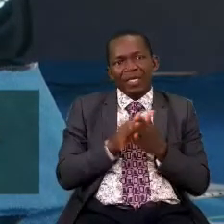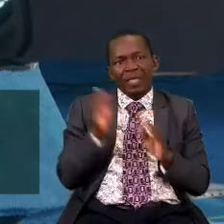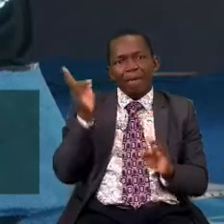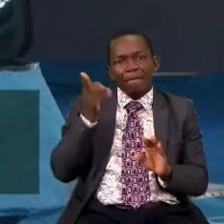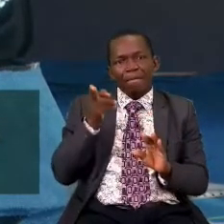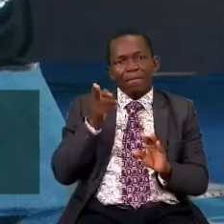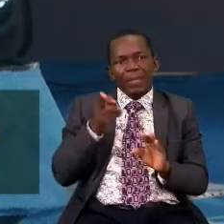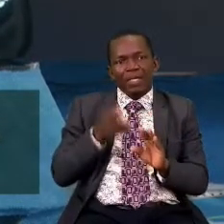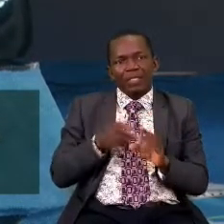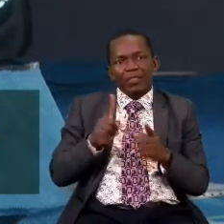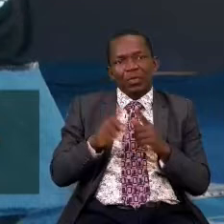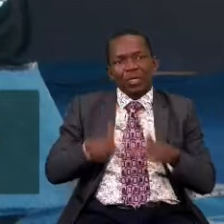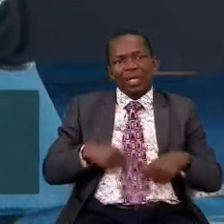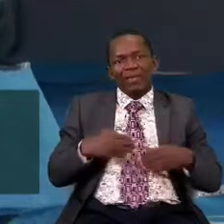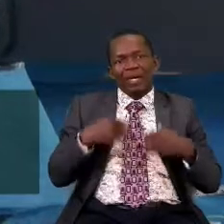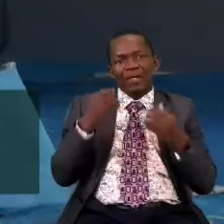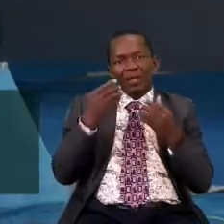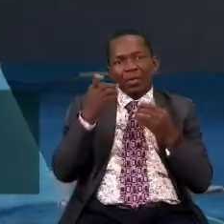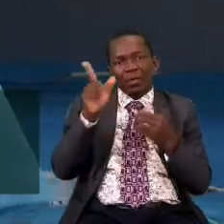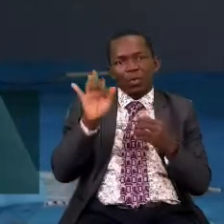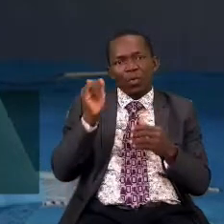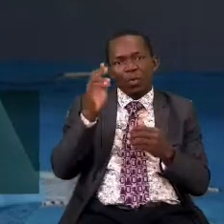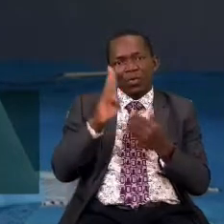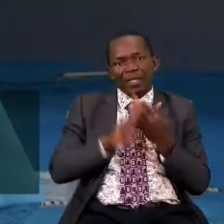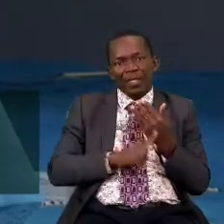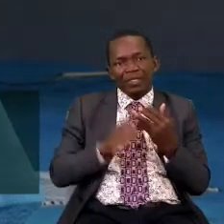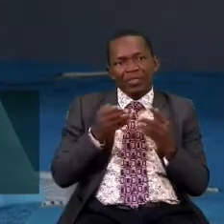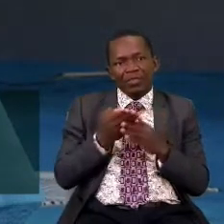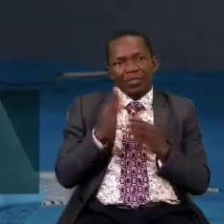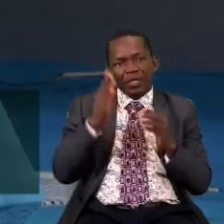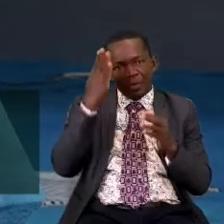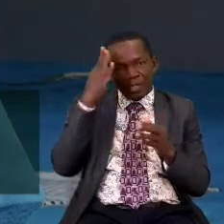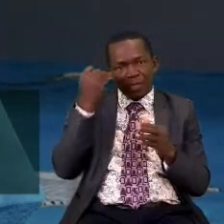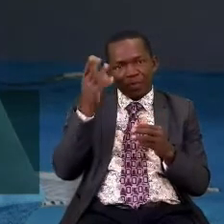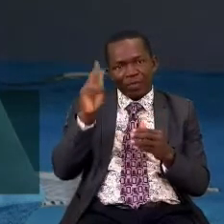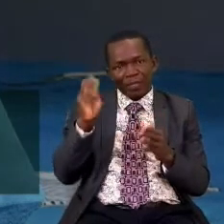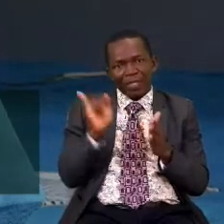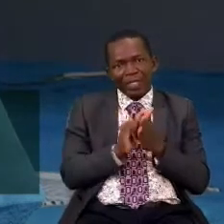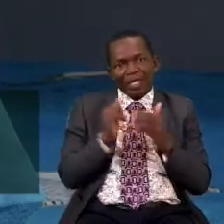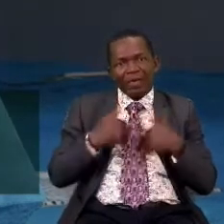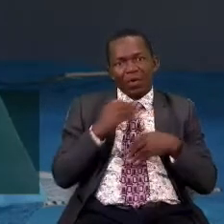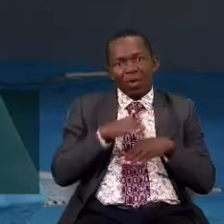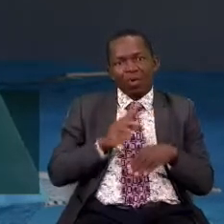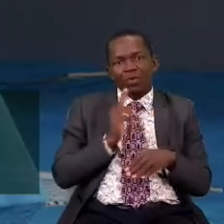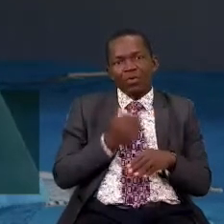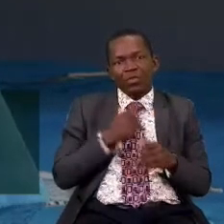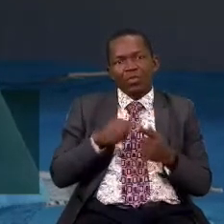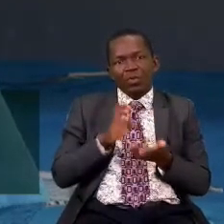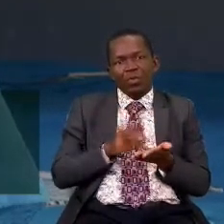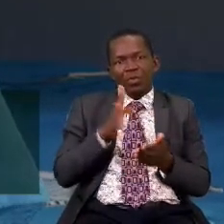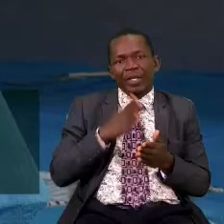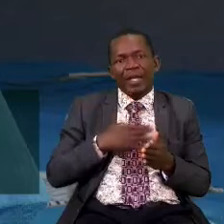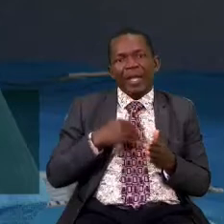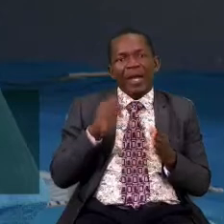virtue. Look at verse 4. In verse 4, it says, whereby are given unto us everything we ought